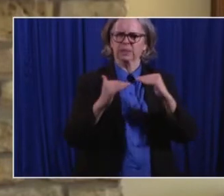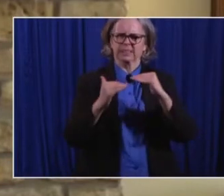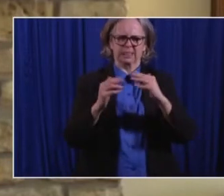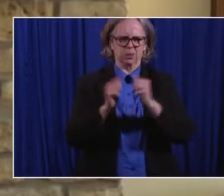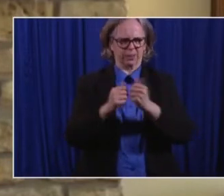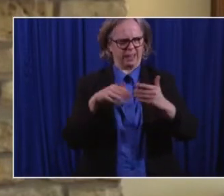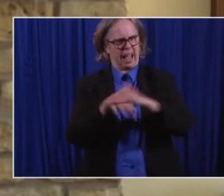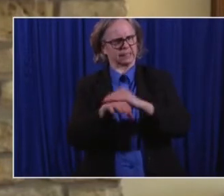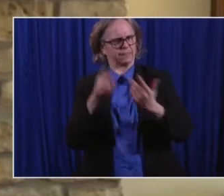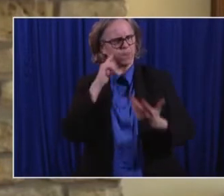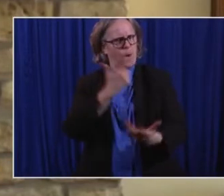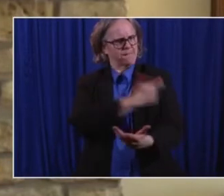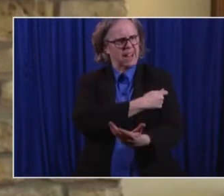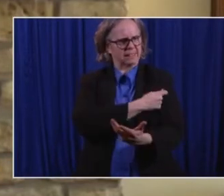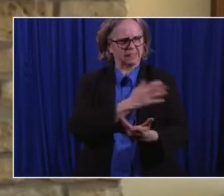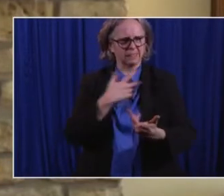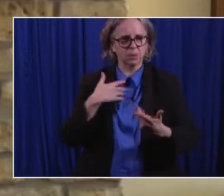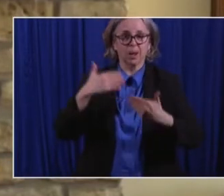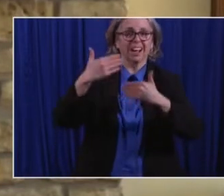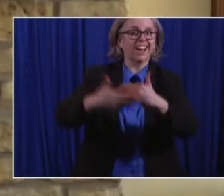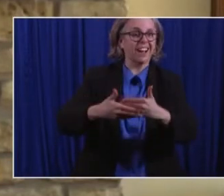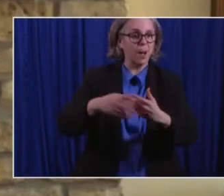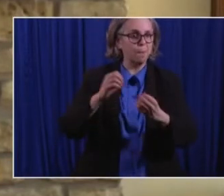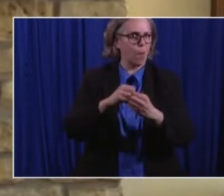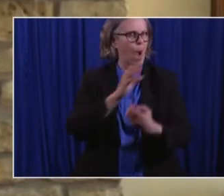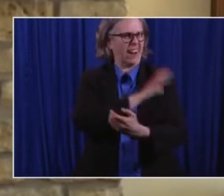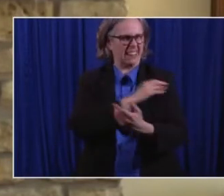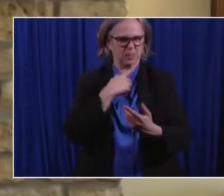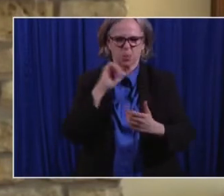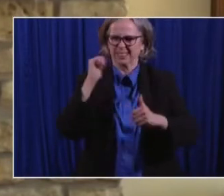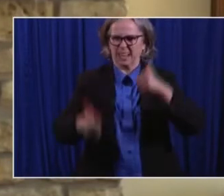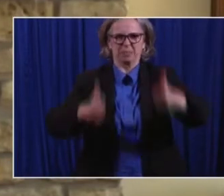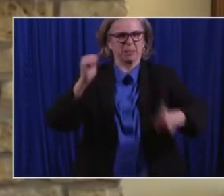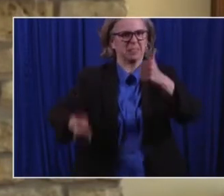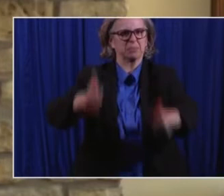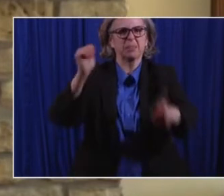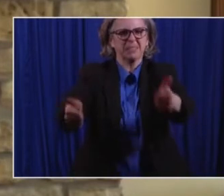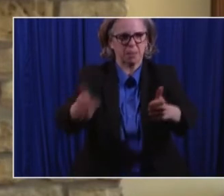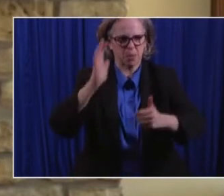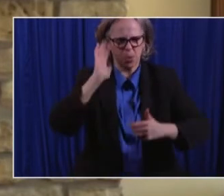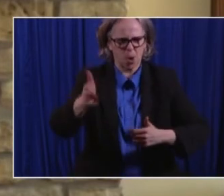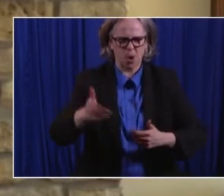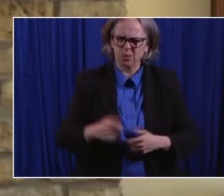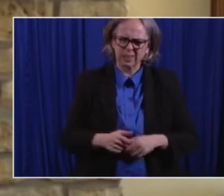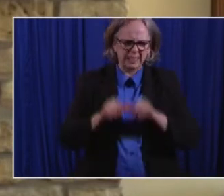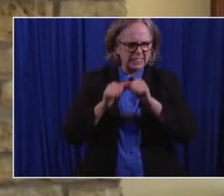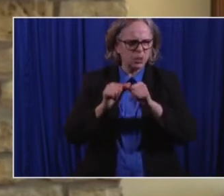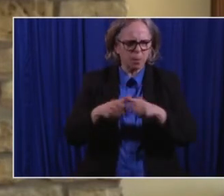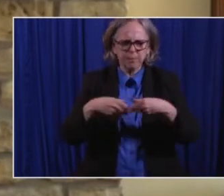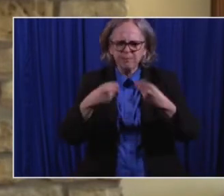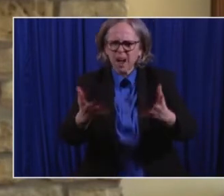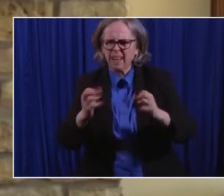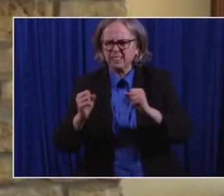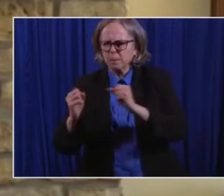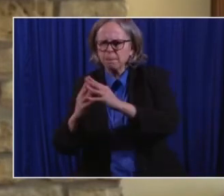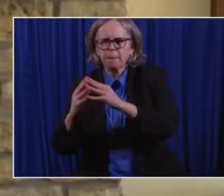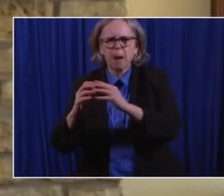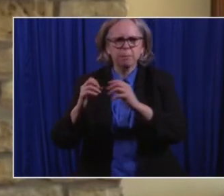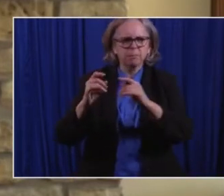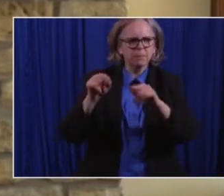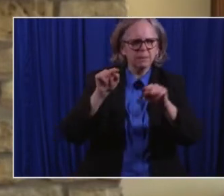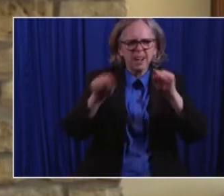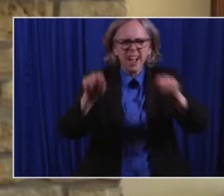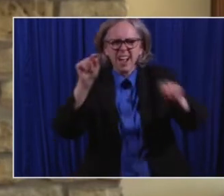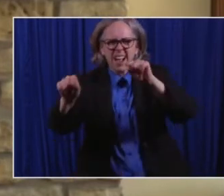vaccination clinics scheduled over the coming weeks, and we will continue to do these. We'll continue to work closely with providers so they can share information about